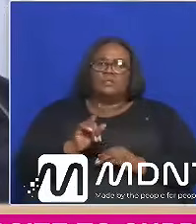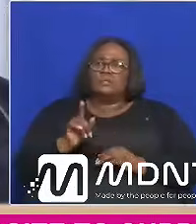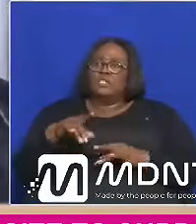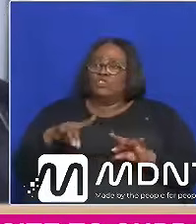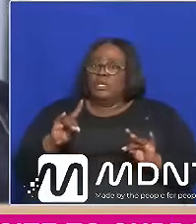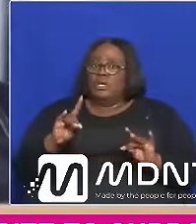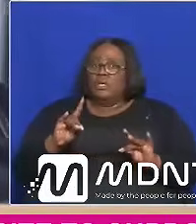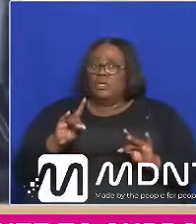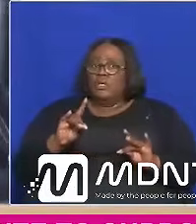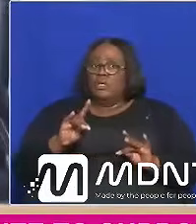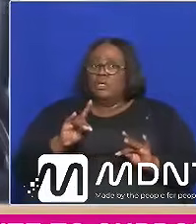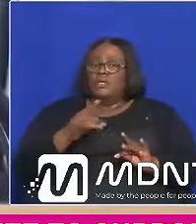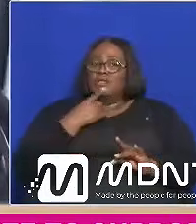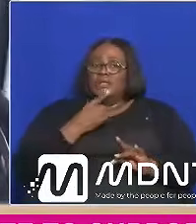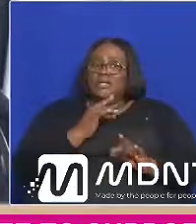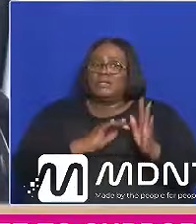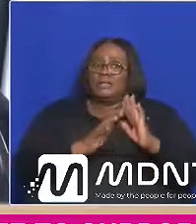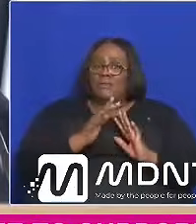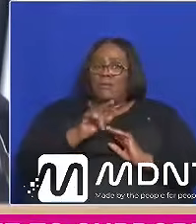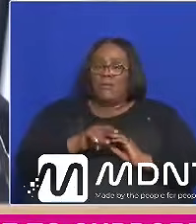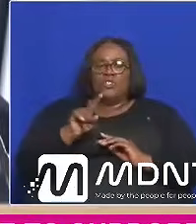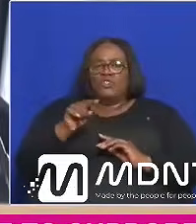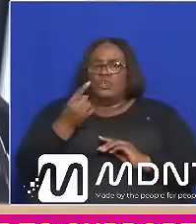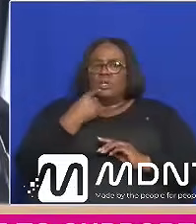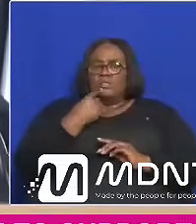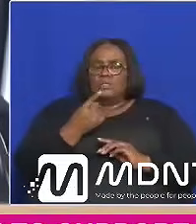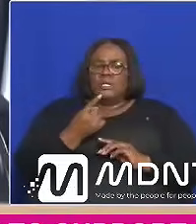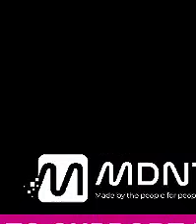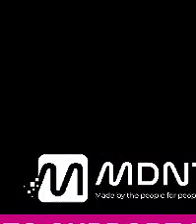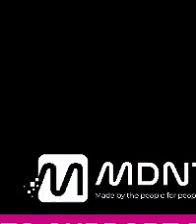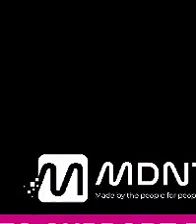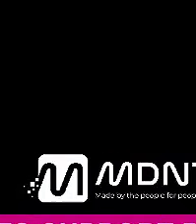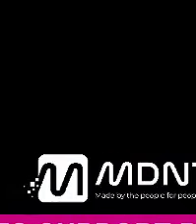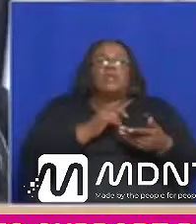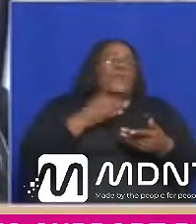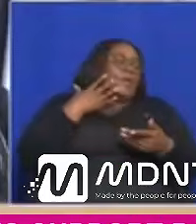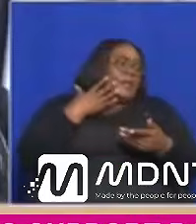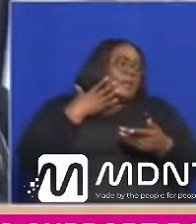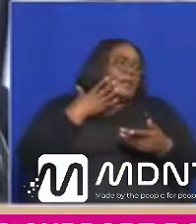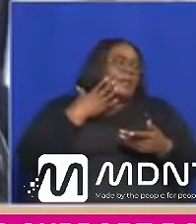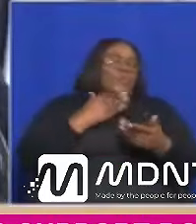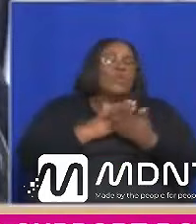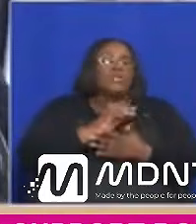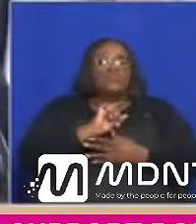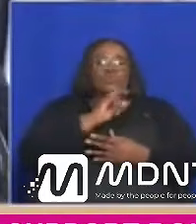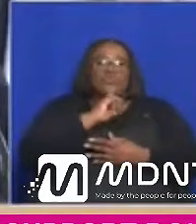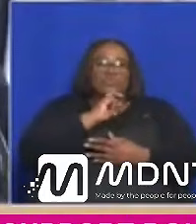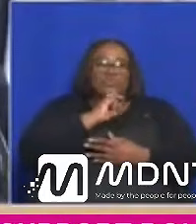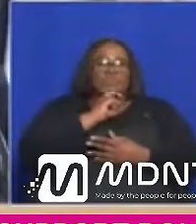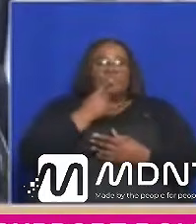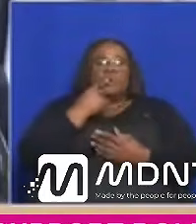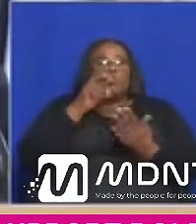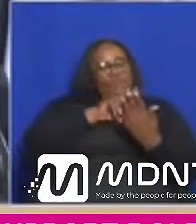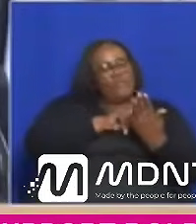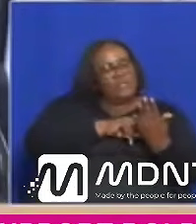you can't be suggesting a blanket ban on conversation to assist you, because the